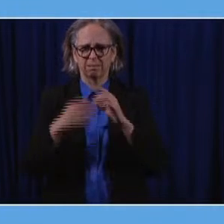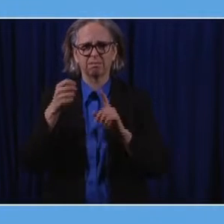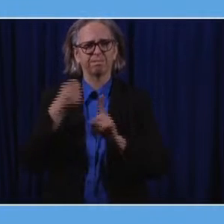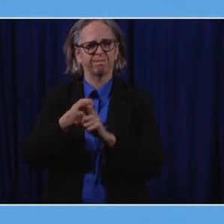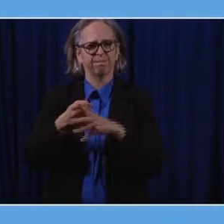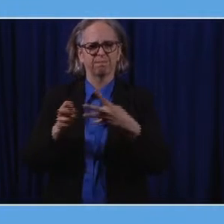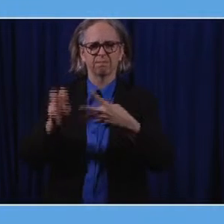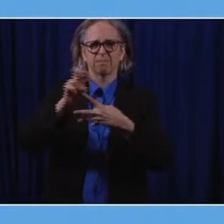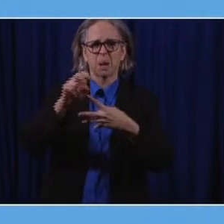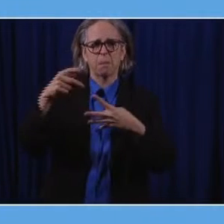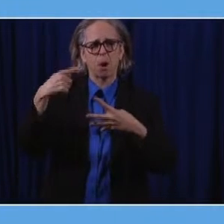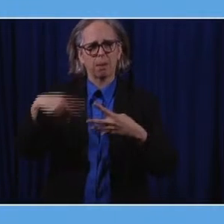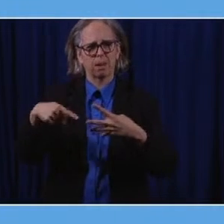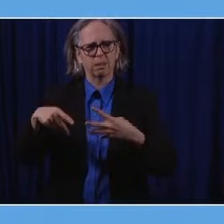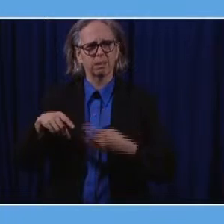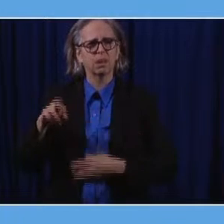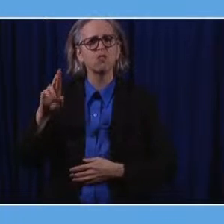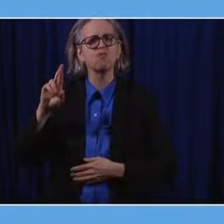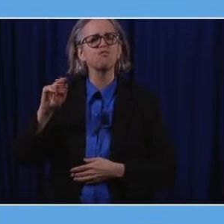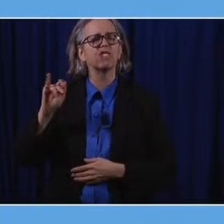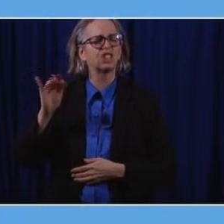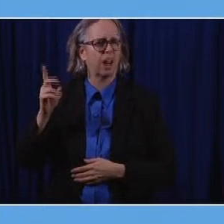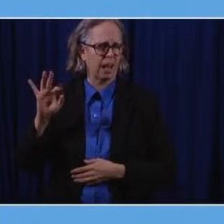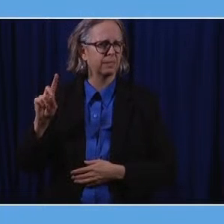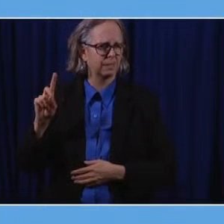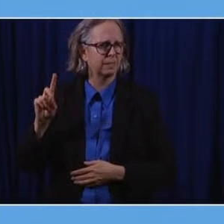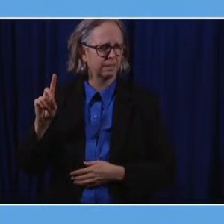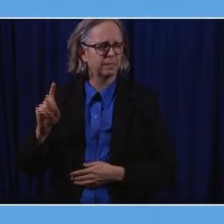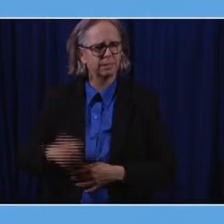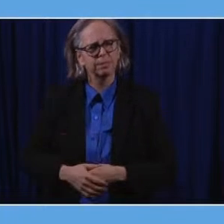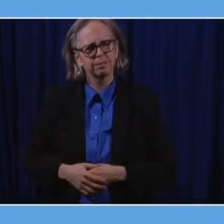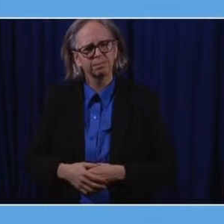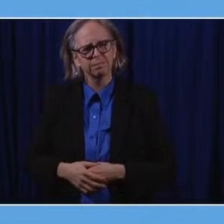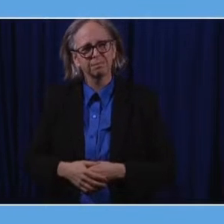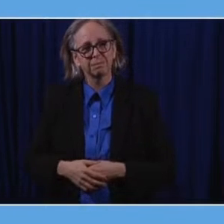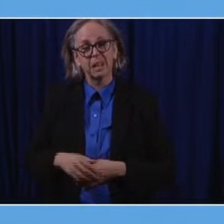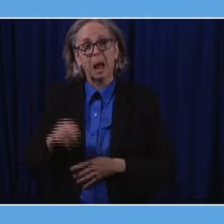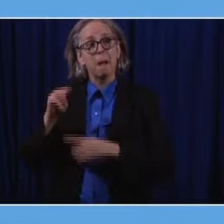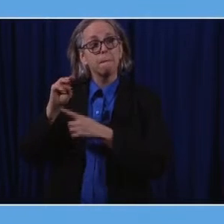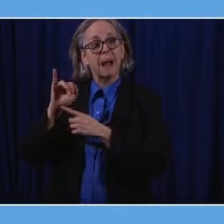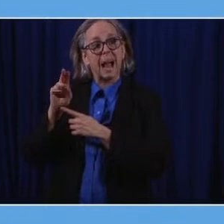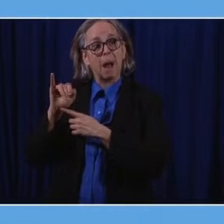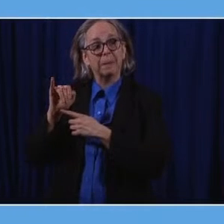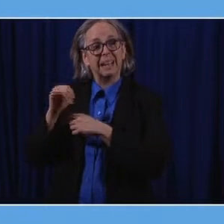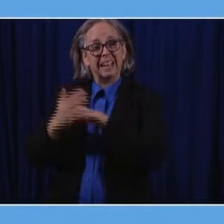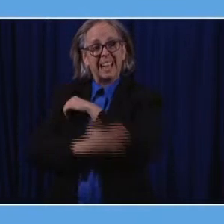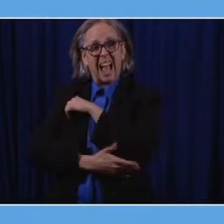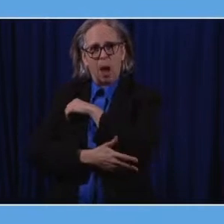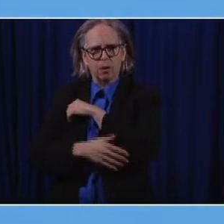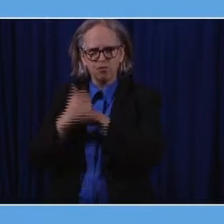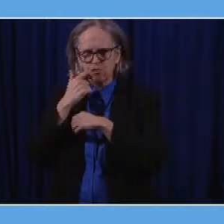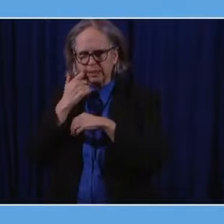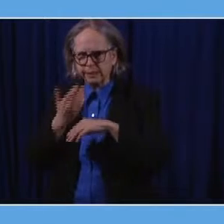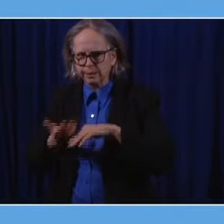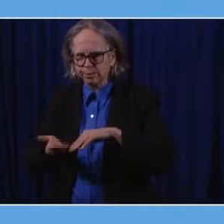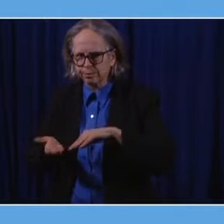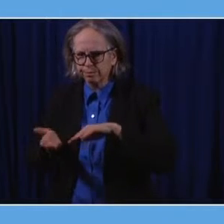County. Miami County is new to the watch list. Wyandotte County is red for the first time ever.